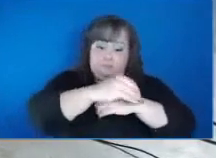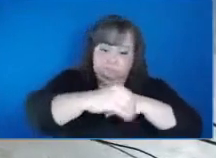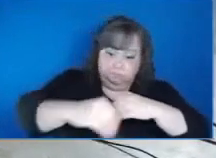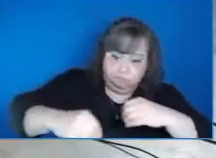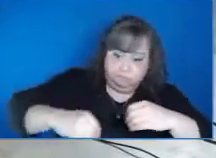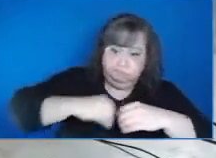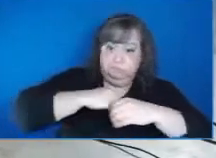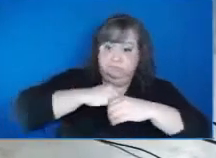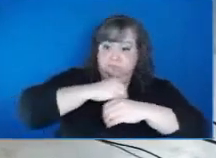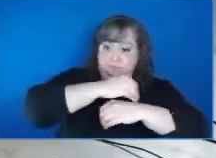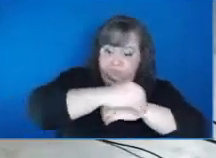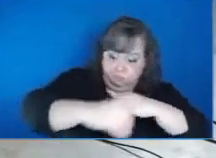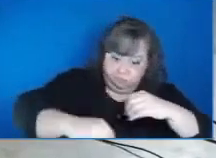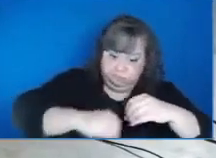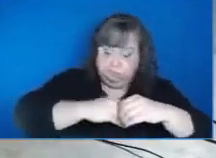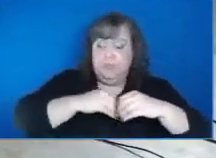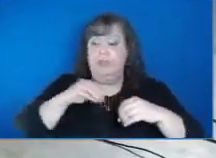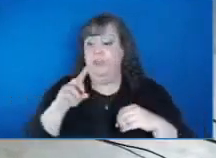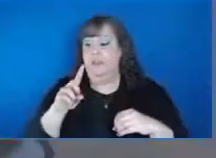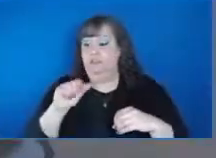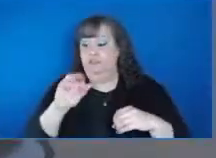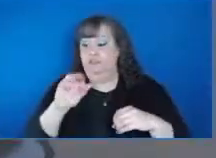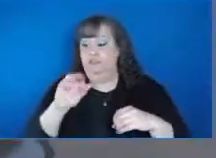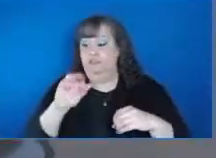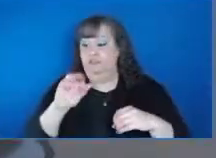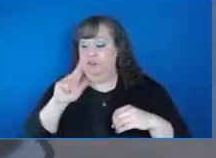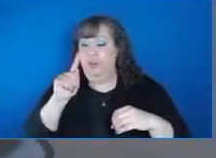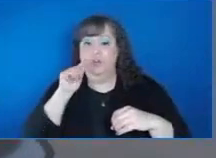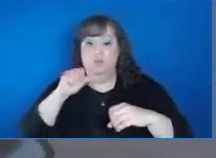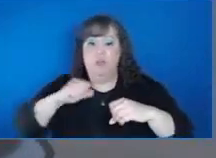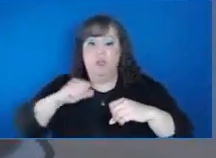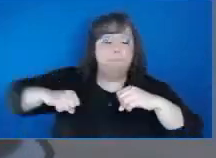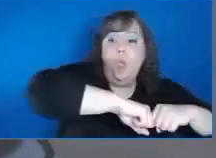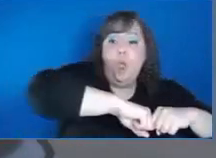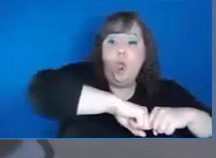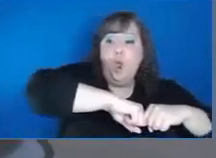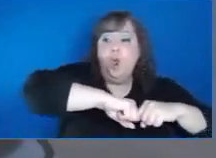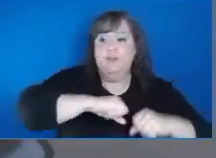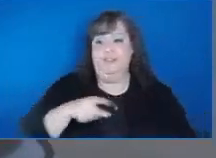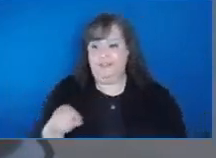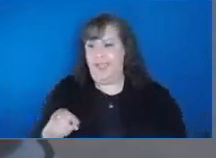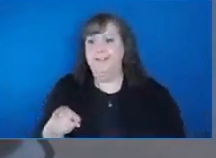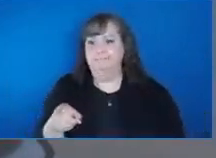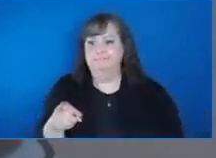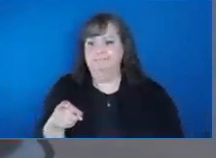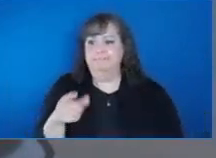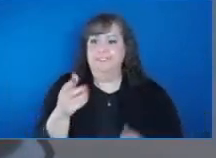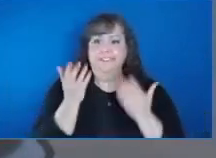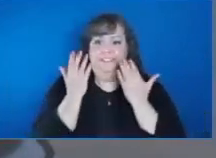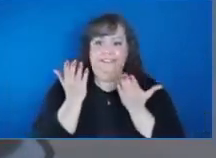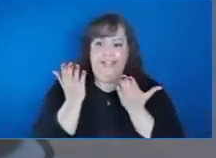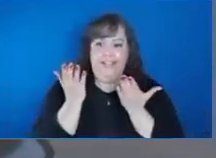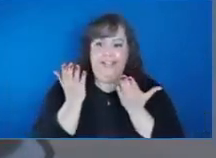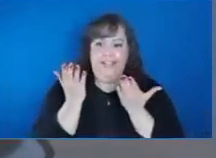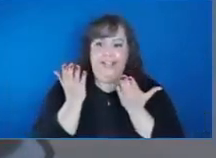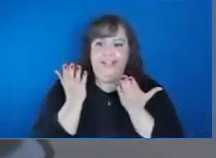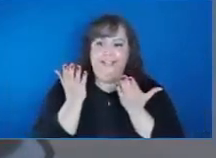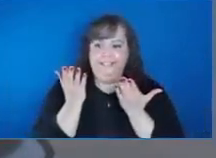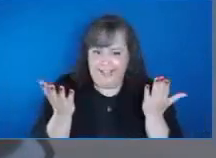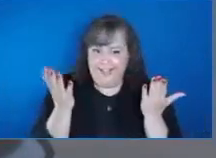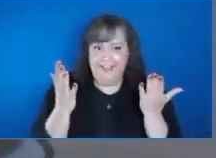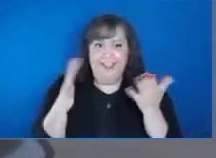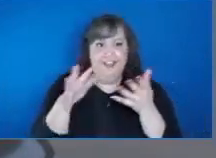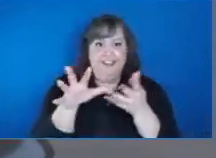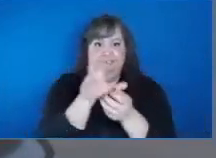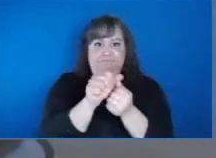DART spacecraft's going to come and slam into it head on. Oh, thank you, Laurie. Woo. That's perfect. Bam. And there thank we you. Go. DART spacecraft totally destroyed. How